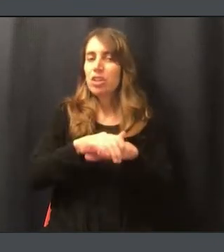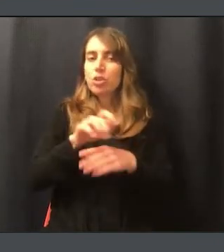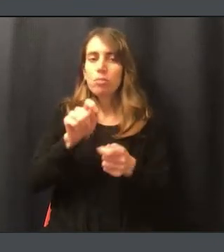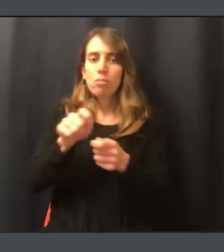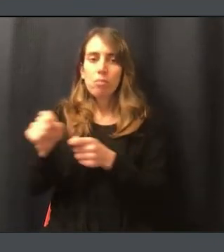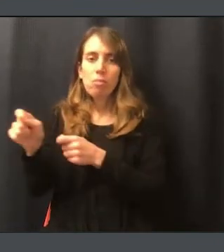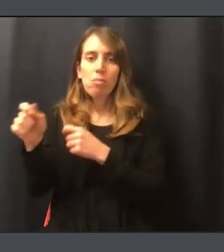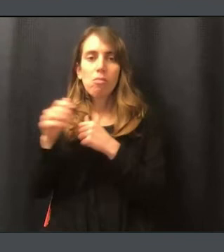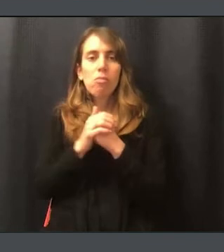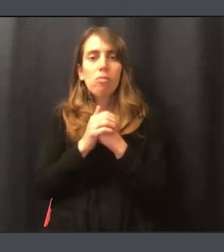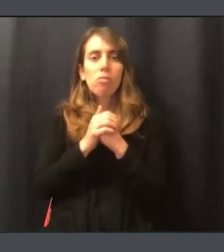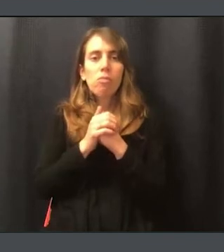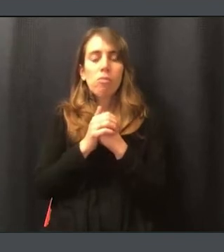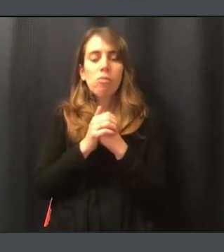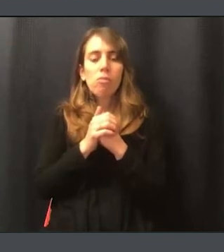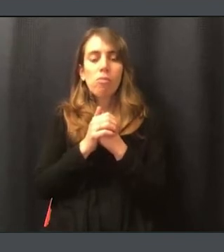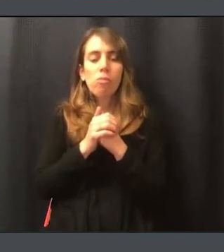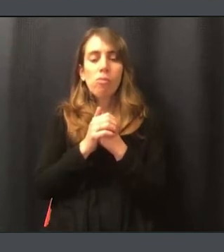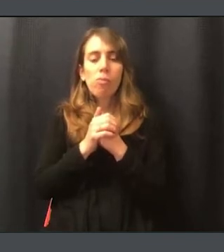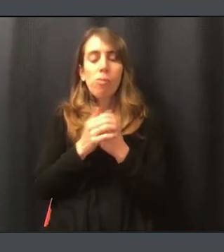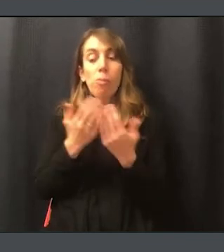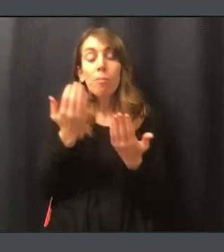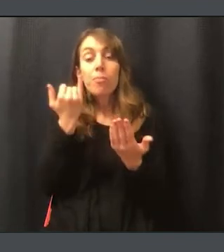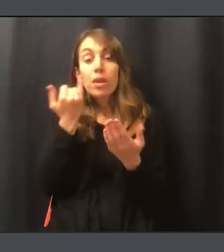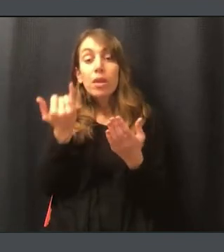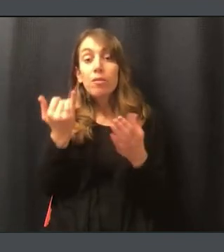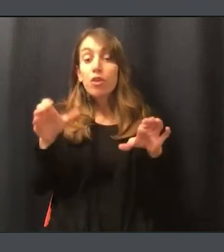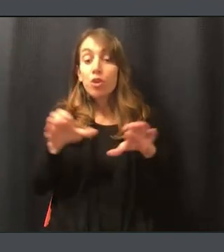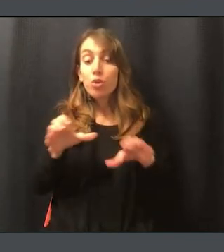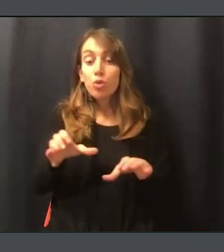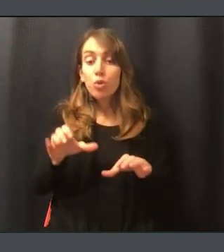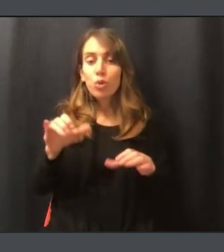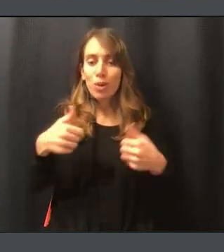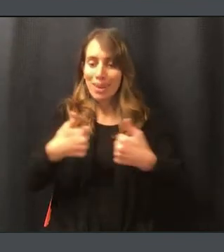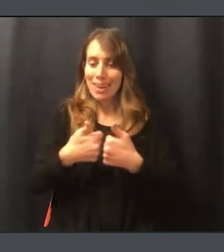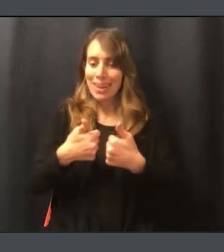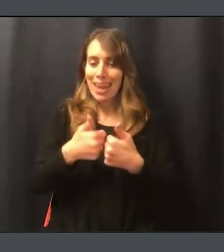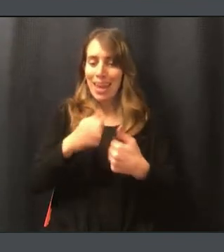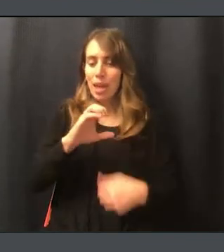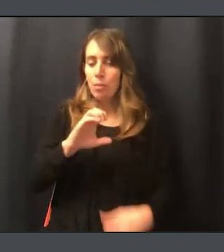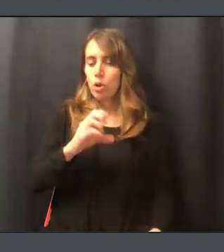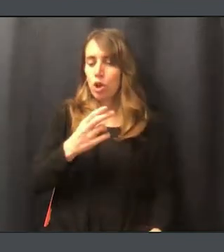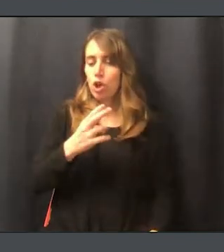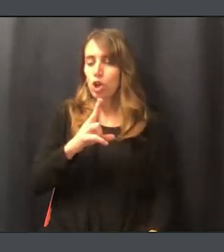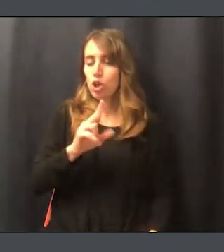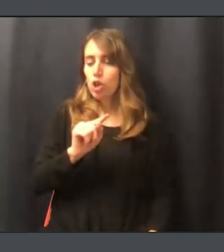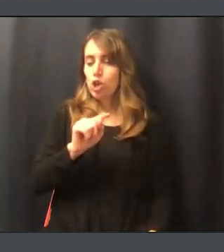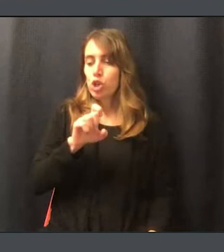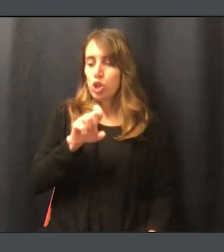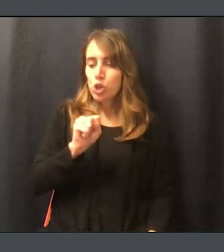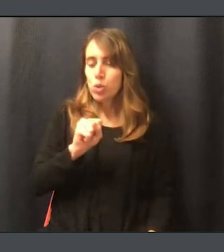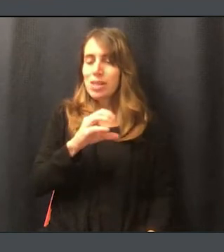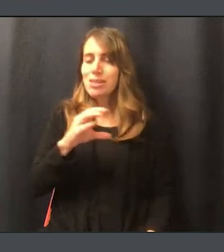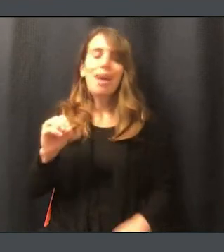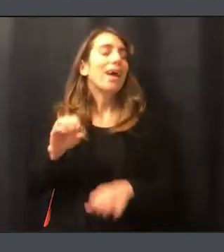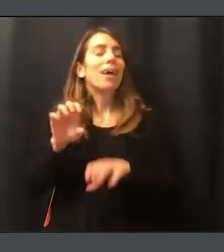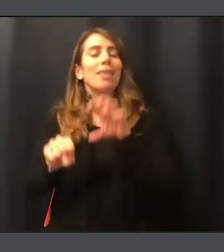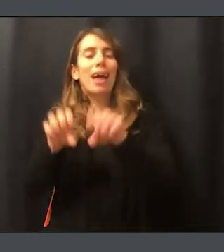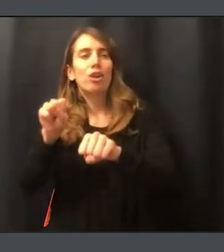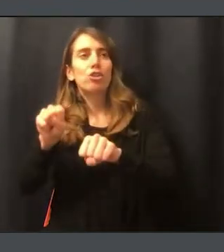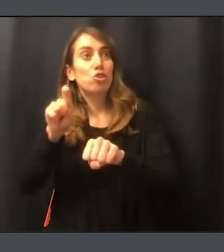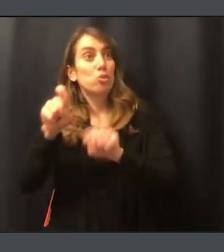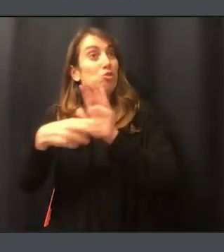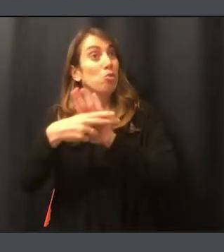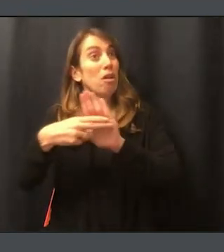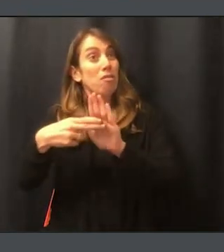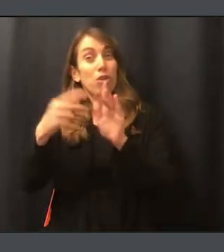maybe I don't know, you're going to do like chutes and ladders for something, but I'll just use colored tape, right? Do you have to cover the words up in English? Not necessarily, but you